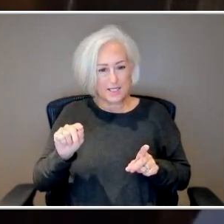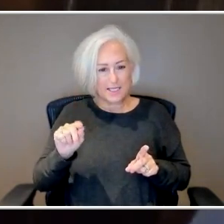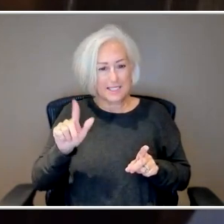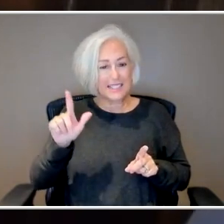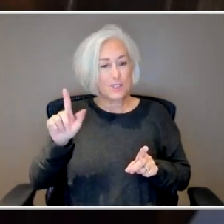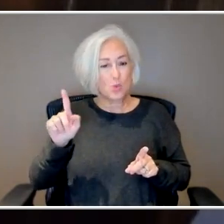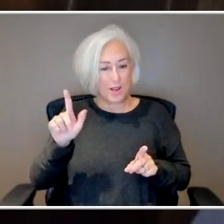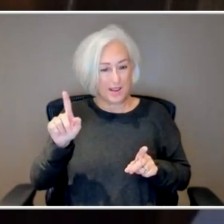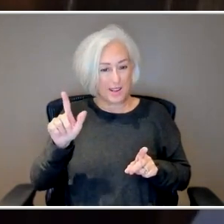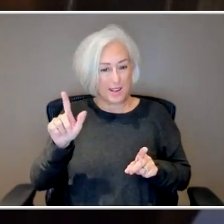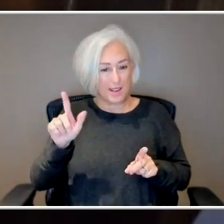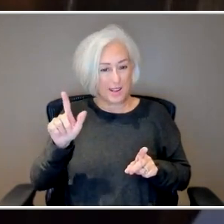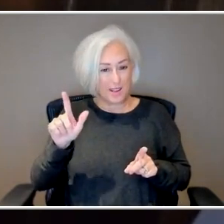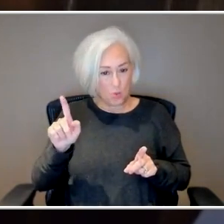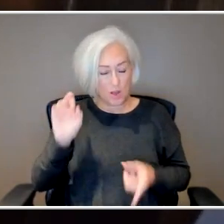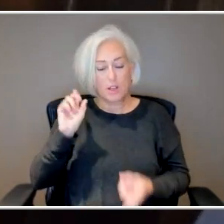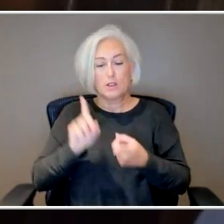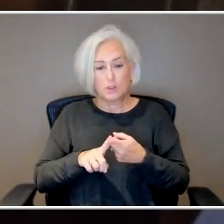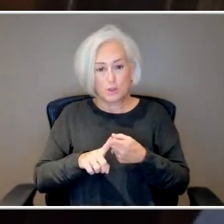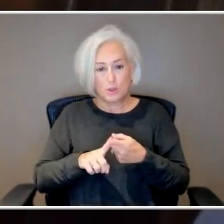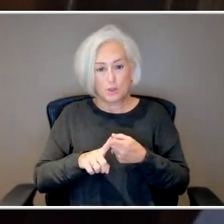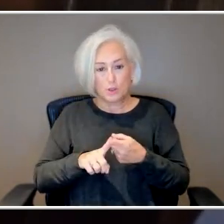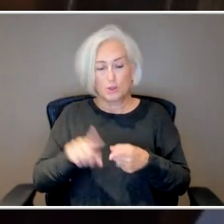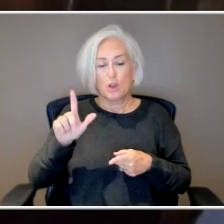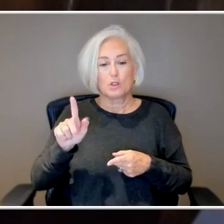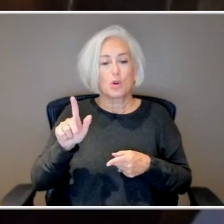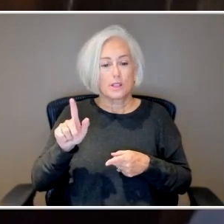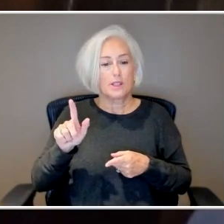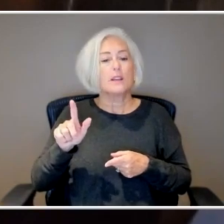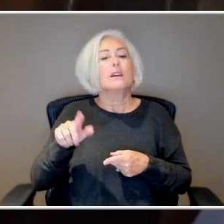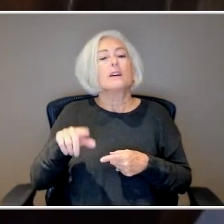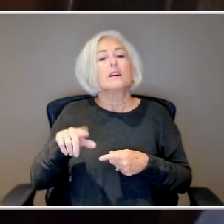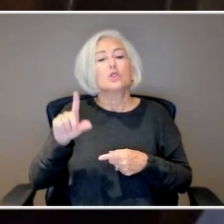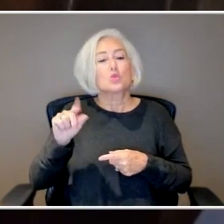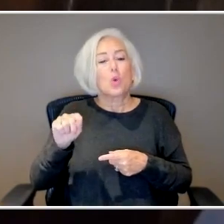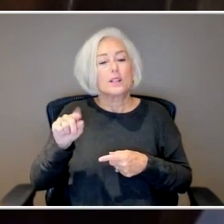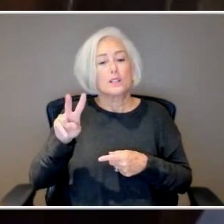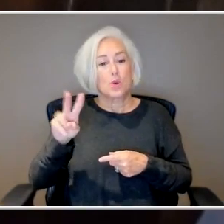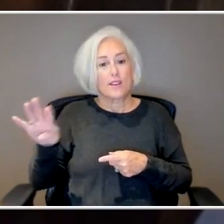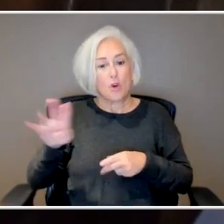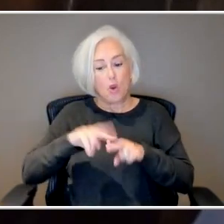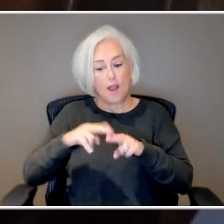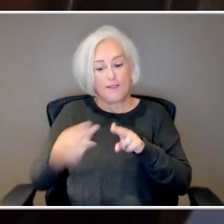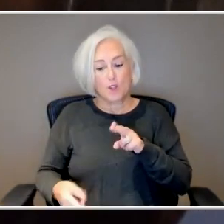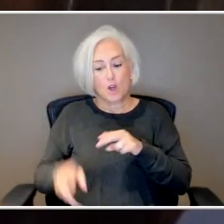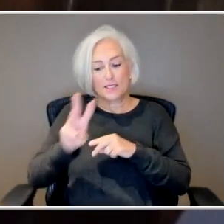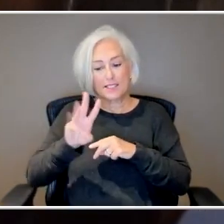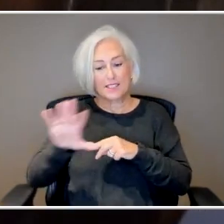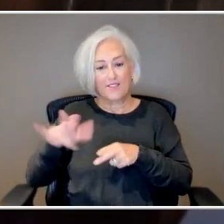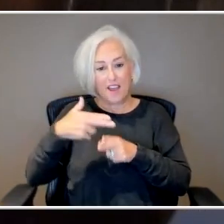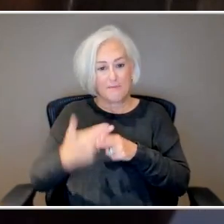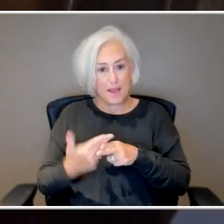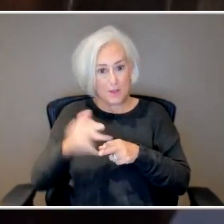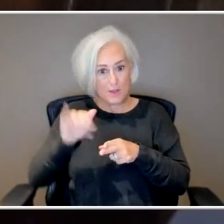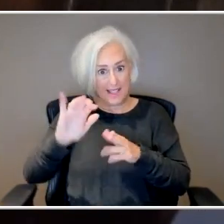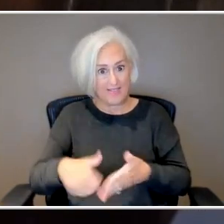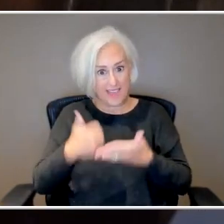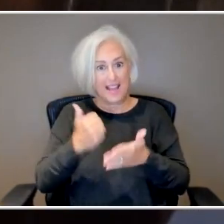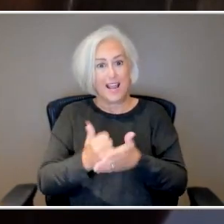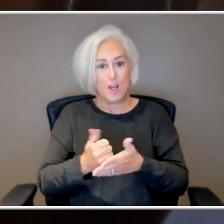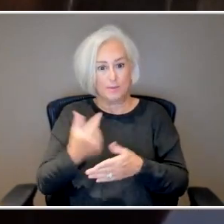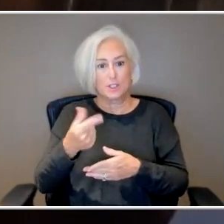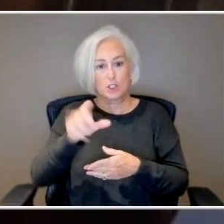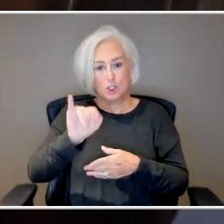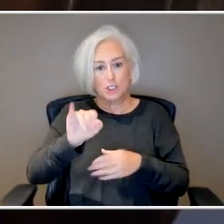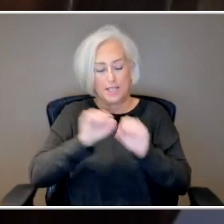2021 to 2024, I'm down 65 pounds. And I'm sure that is very helpful for the GI system as